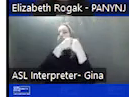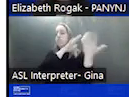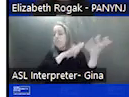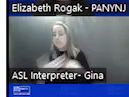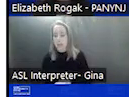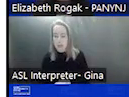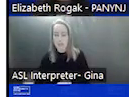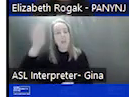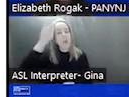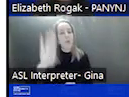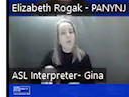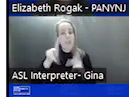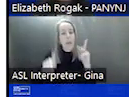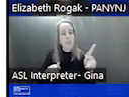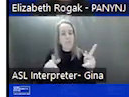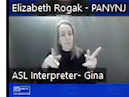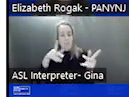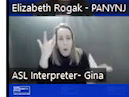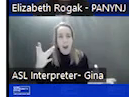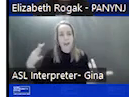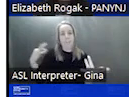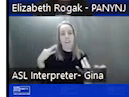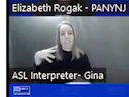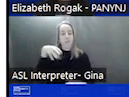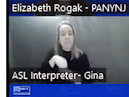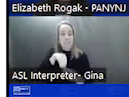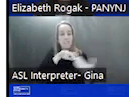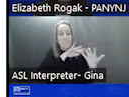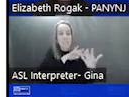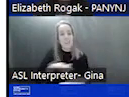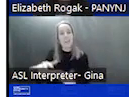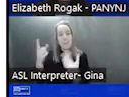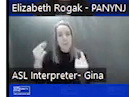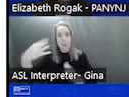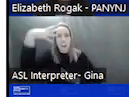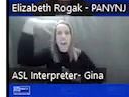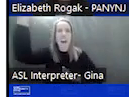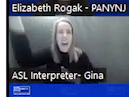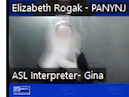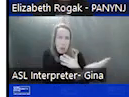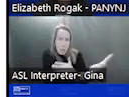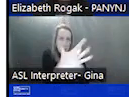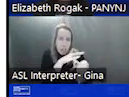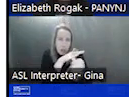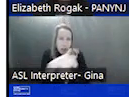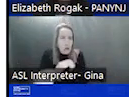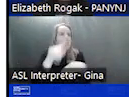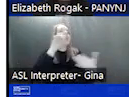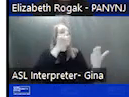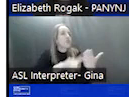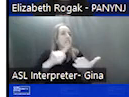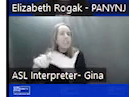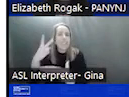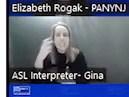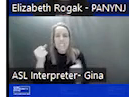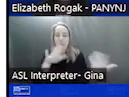volunteers participated in a study where they went out early in the morning and cataloged dead birds. Birds have been migrating